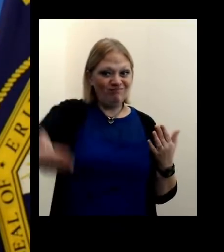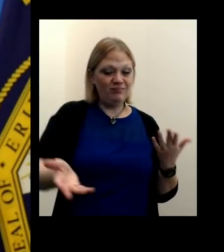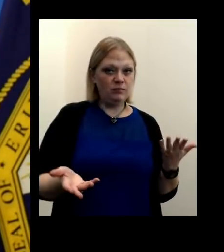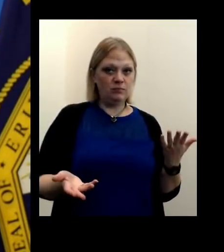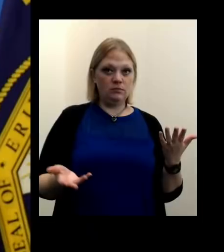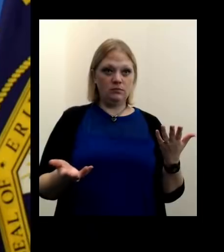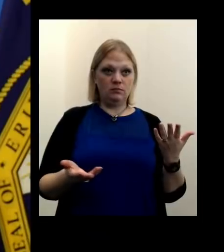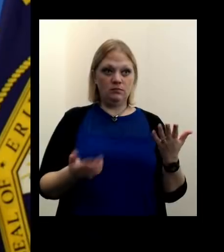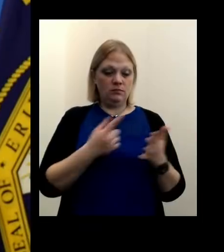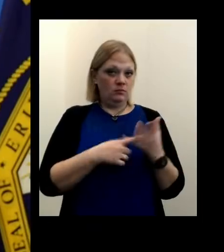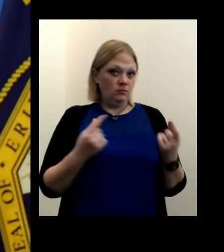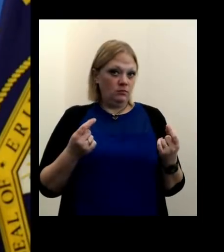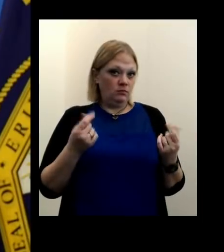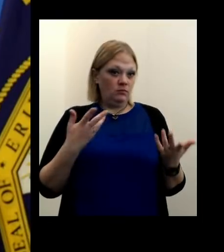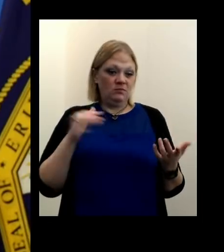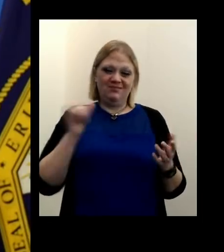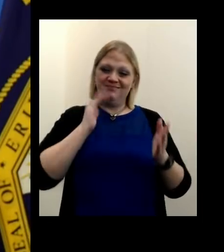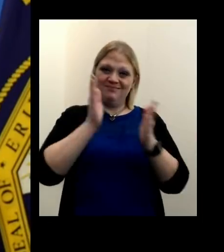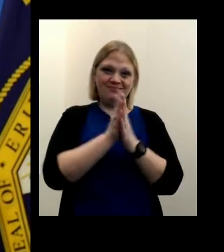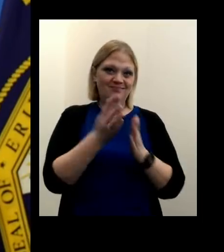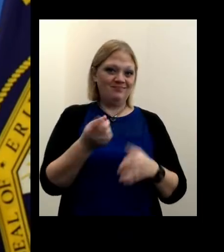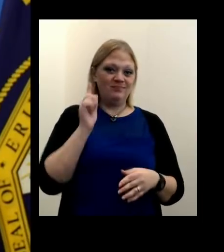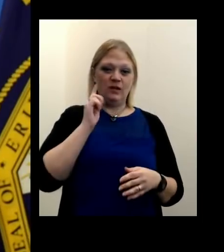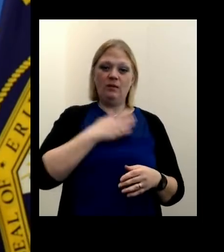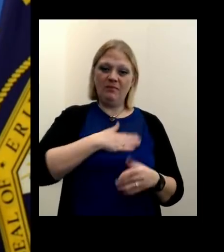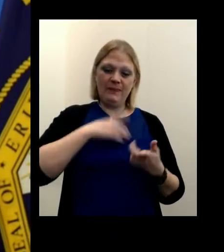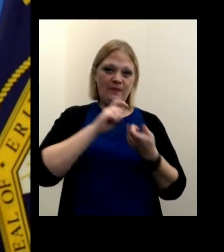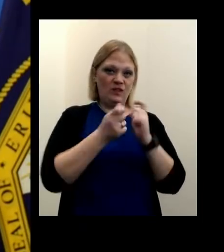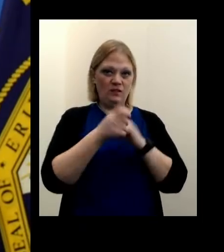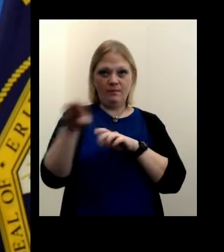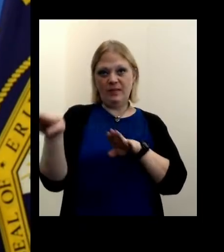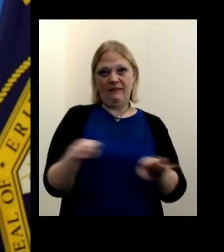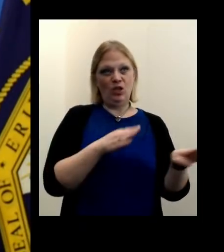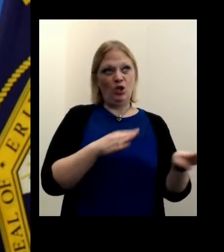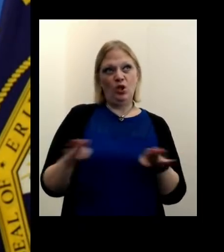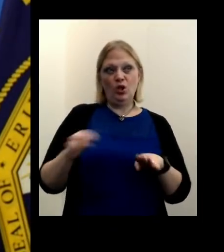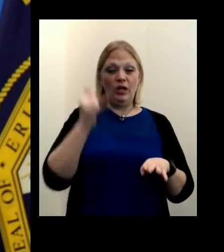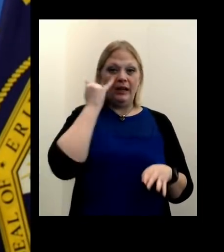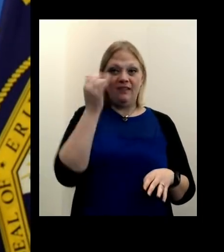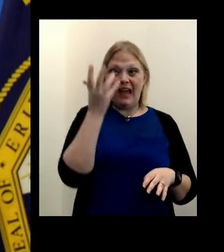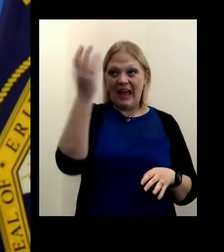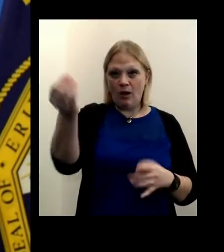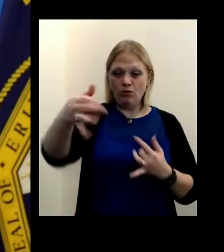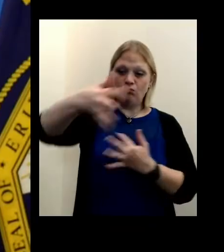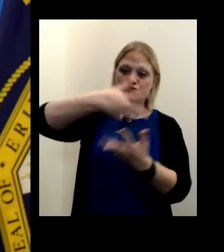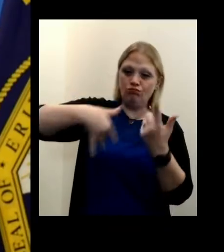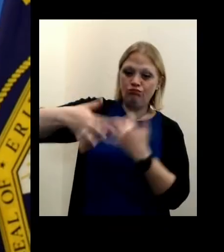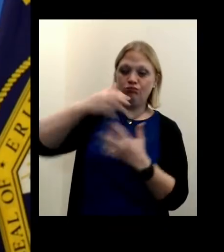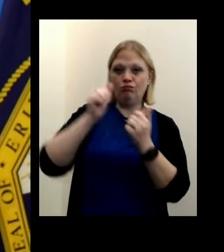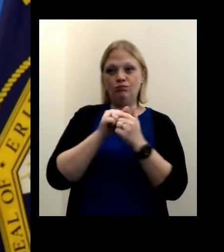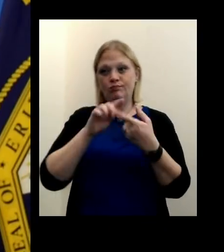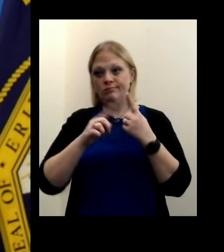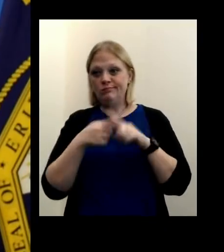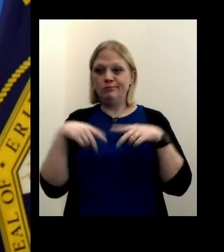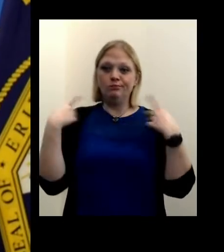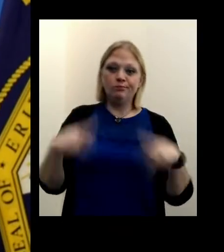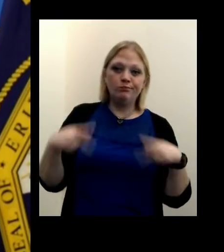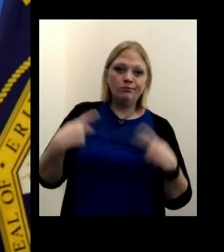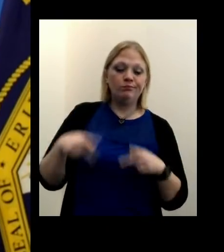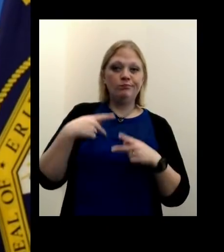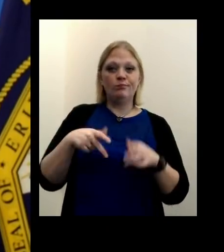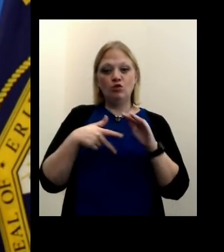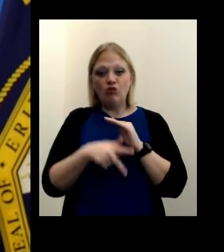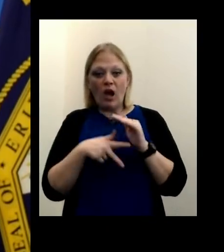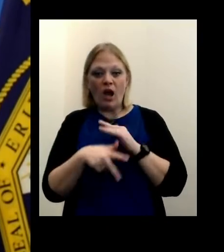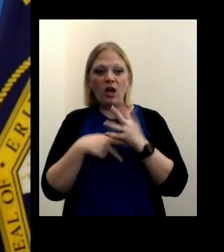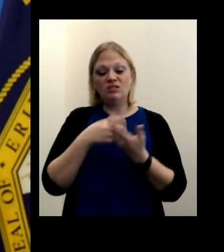all I can do is, as I asked last week, was for people to change their behavior. If you're going out and hanging out with your buddies, partying in their garage, thinking it's